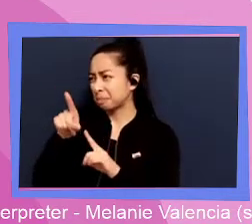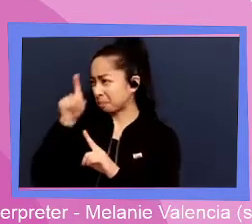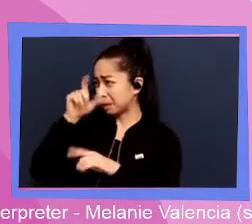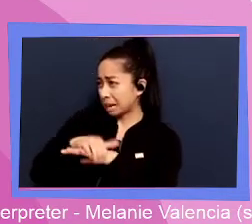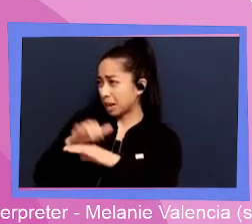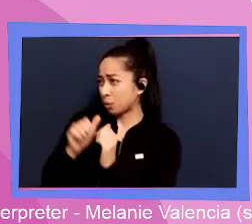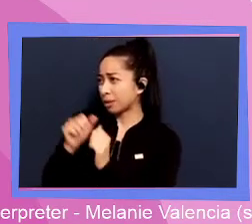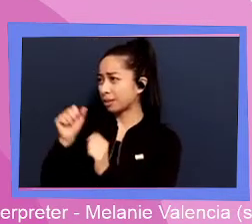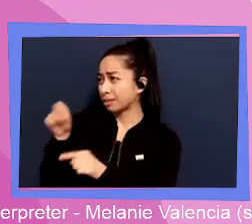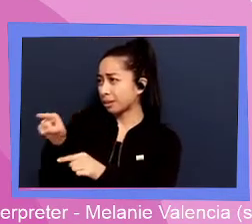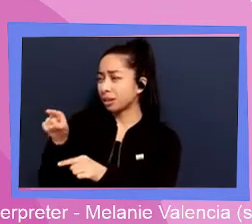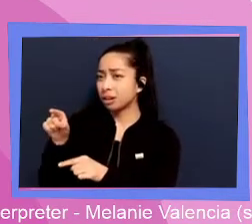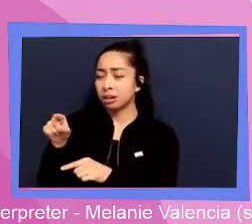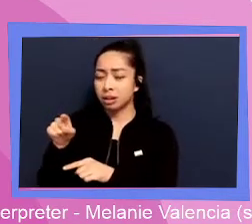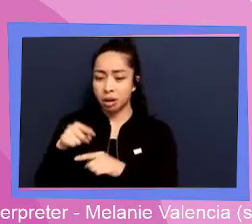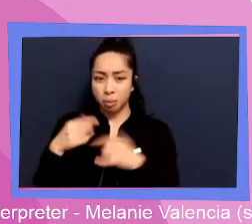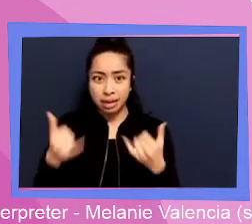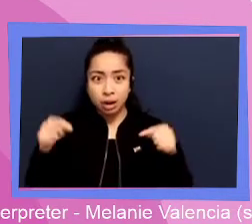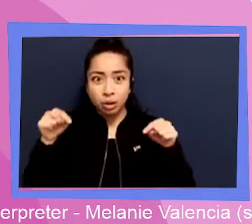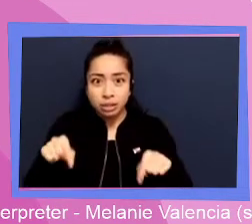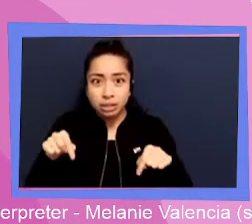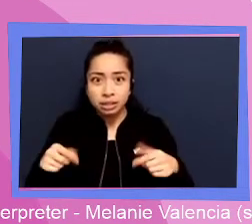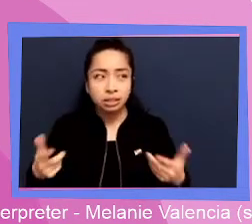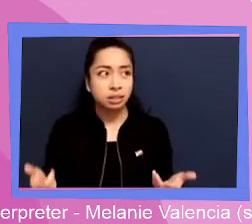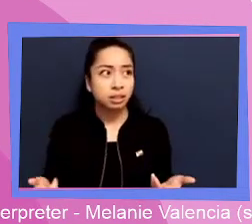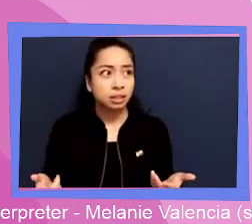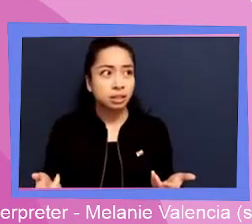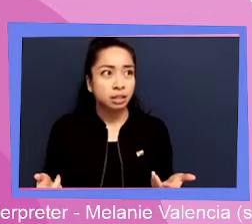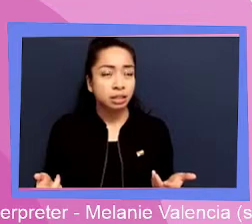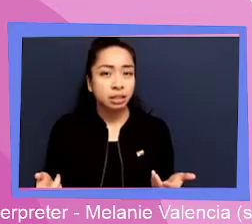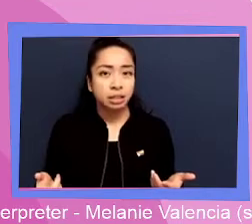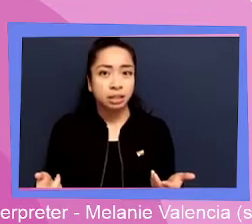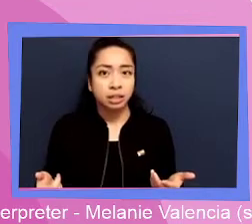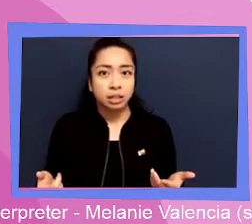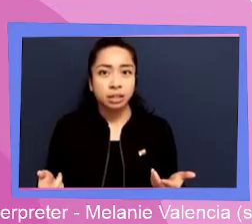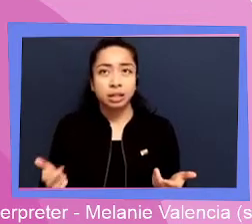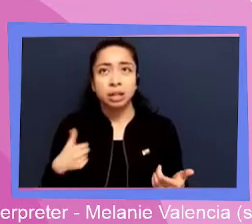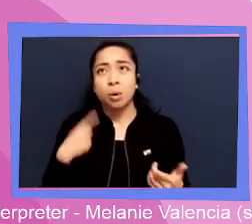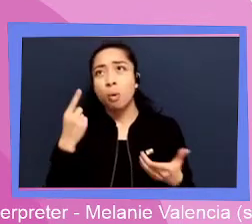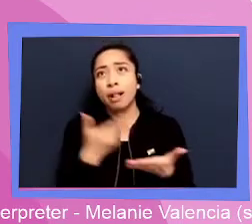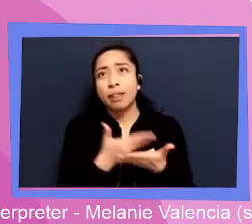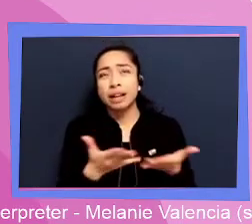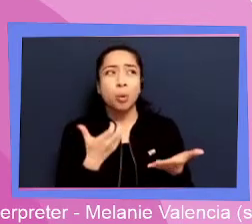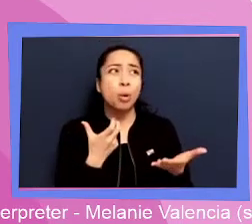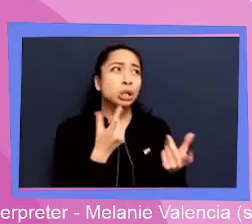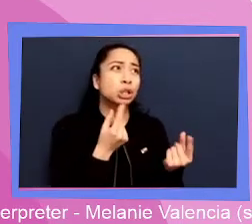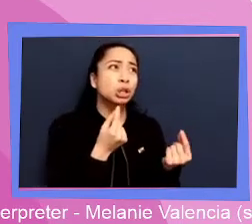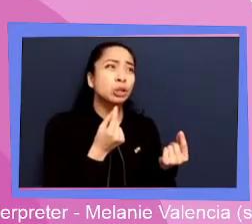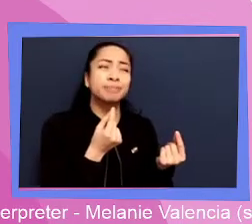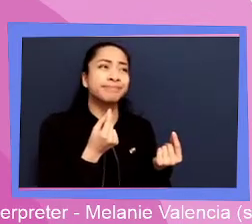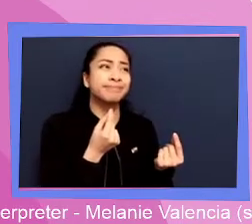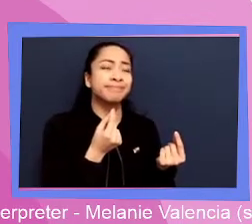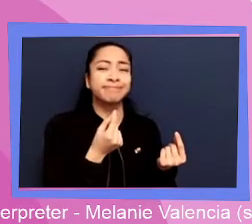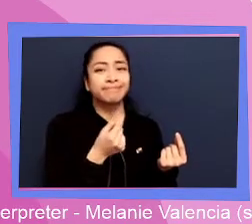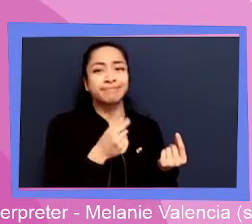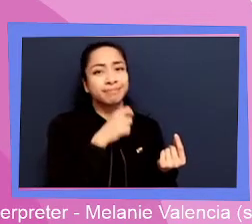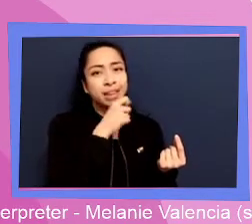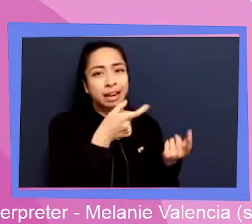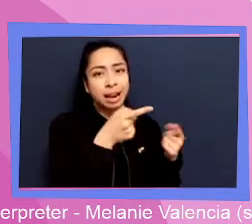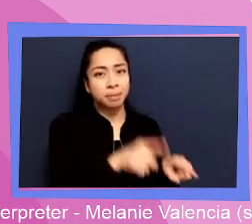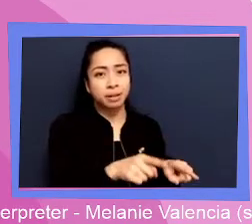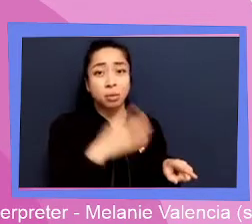this. The only thing I'd set out to do, kill it on the track, had so far been complicated by confusing